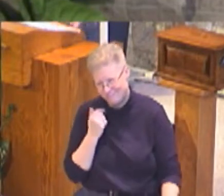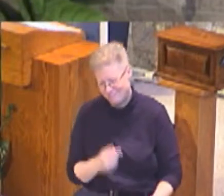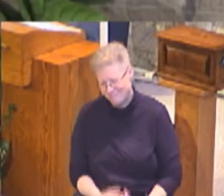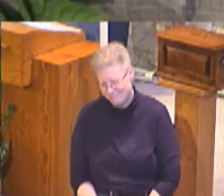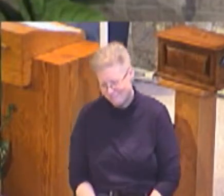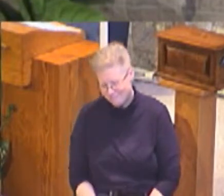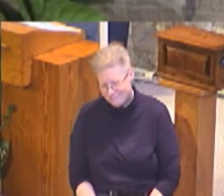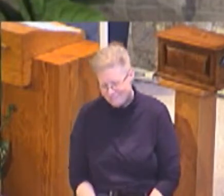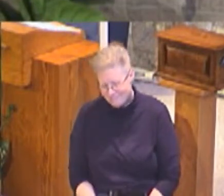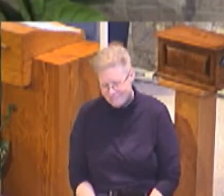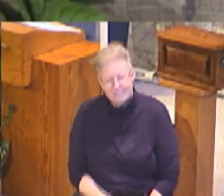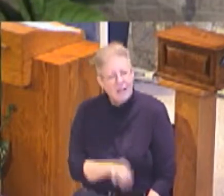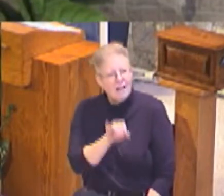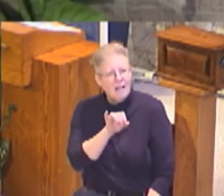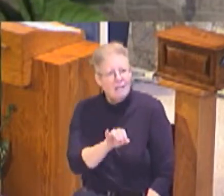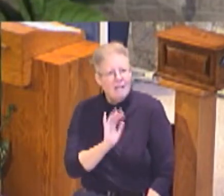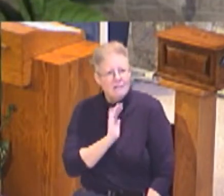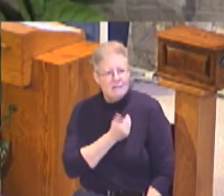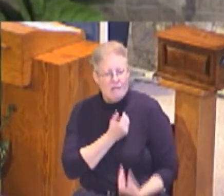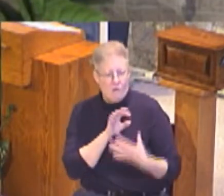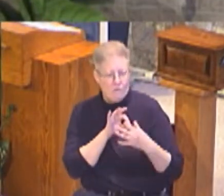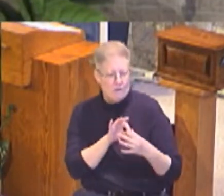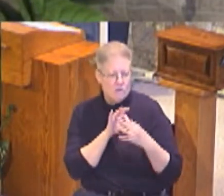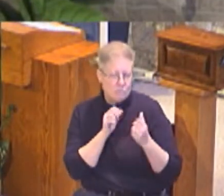And that is our relationship with Spirit.